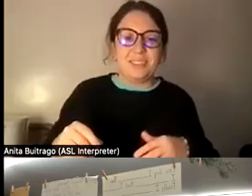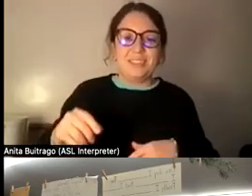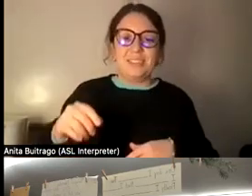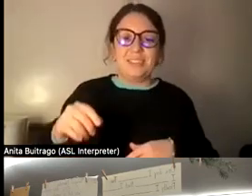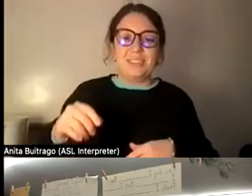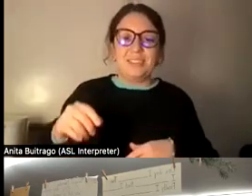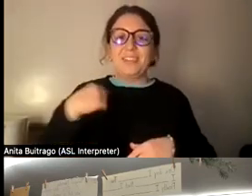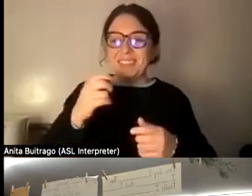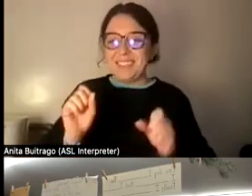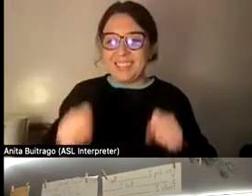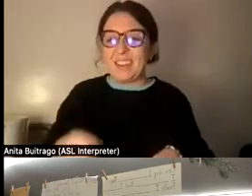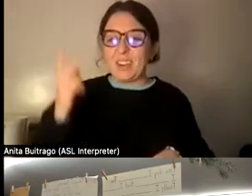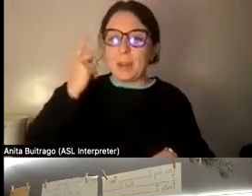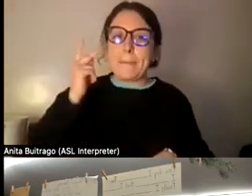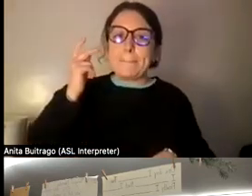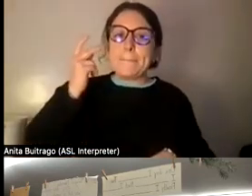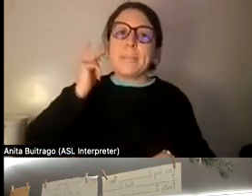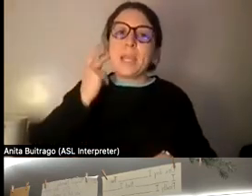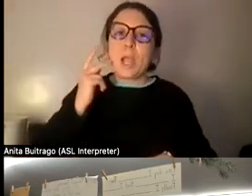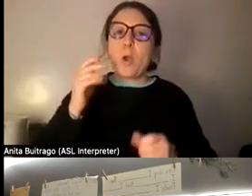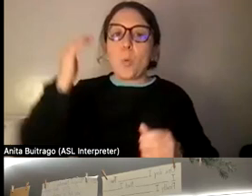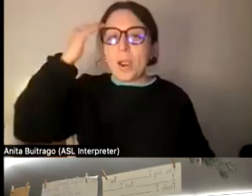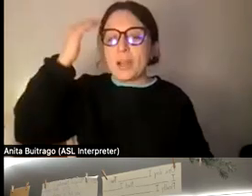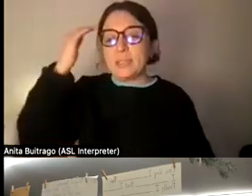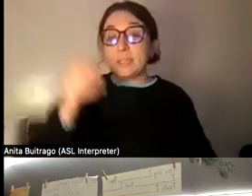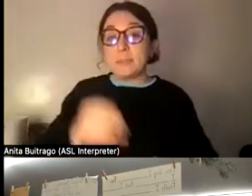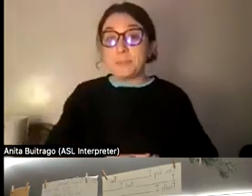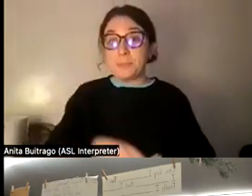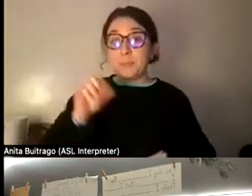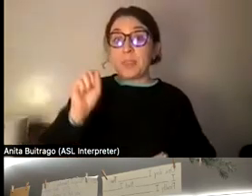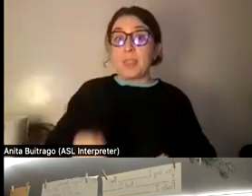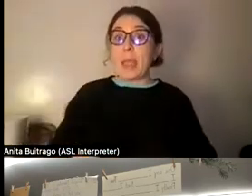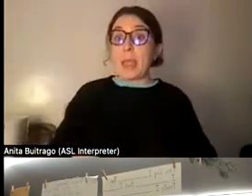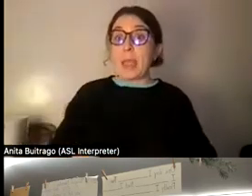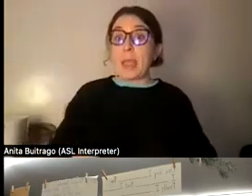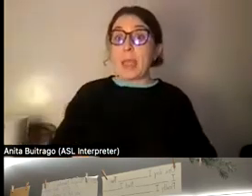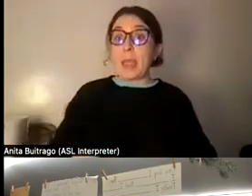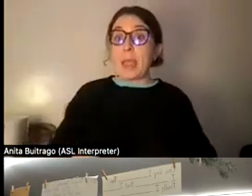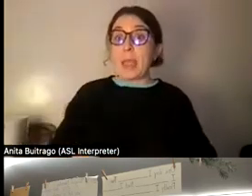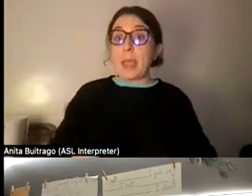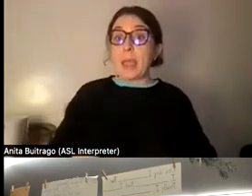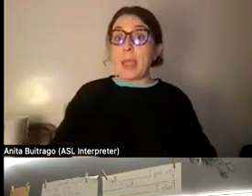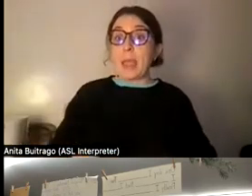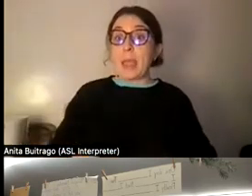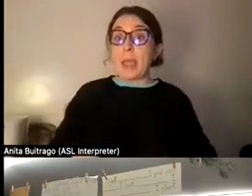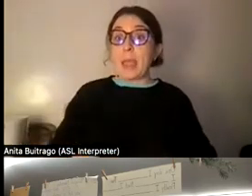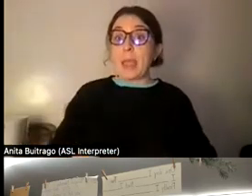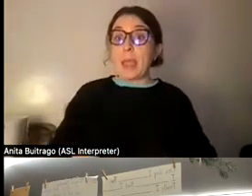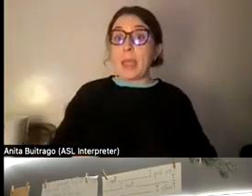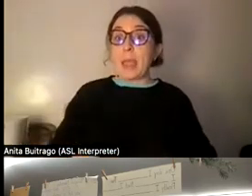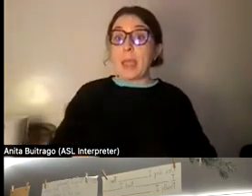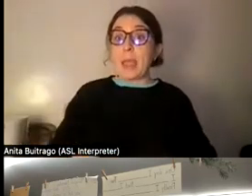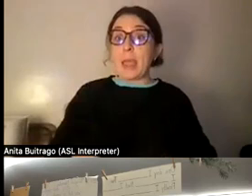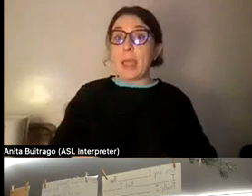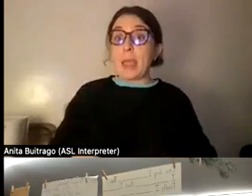next slide too. So it's the ability to notice, think about, and work with individual